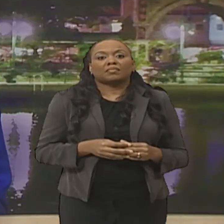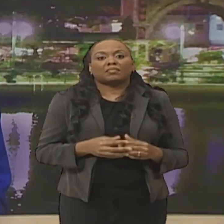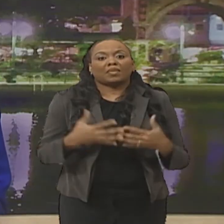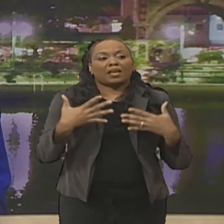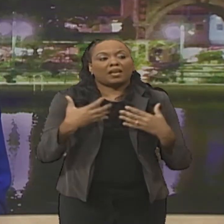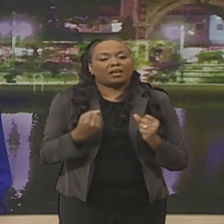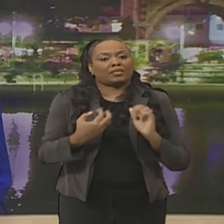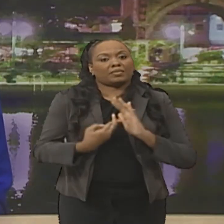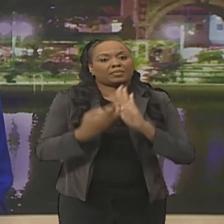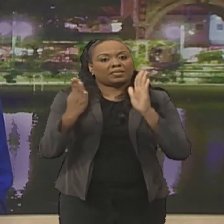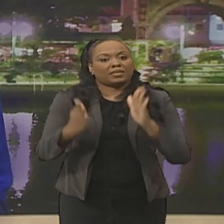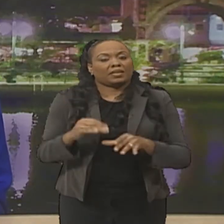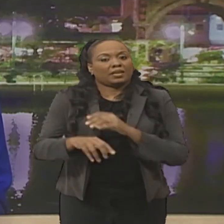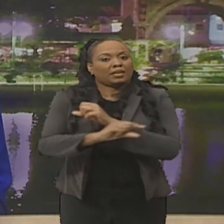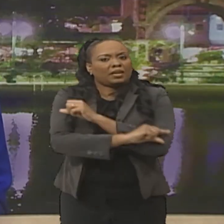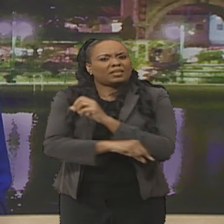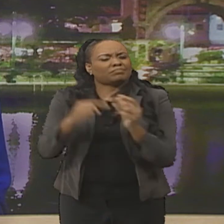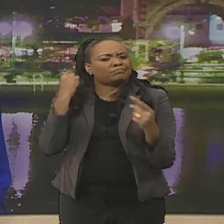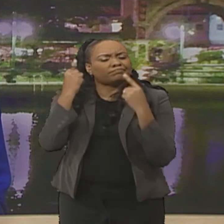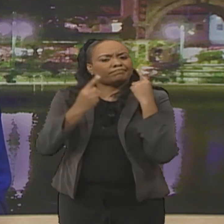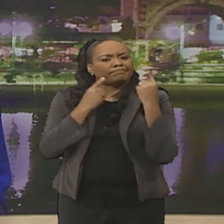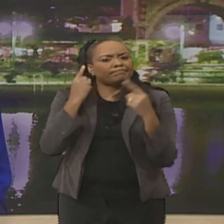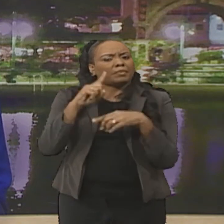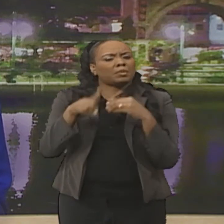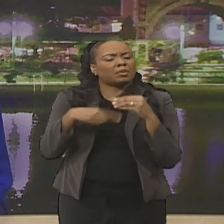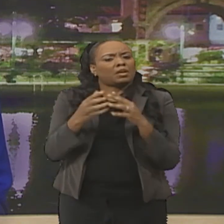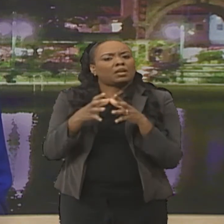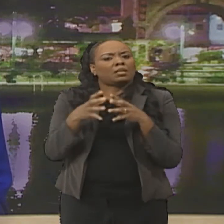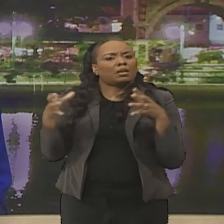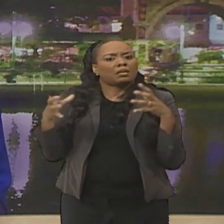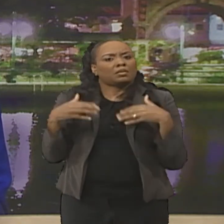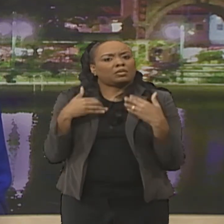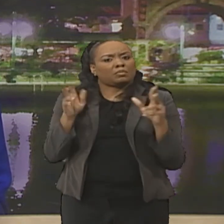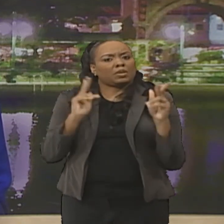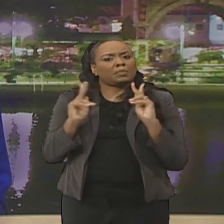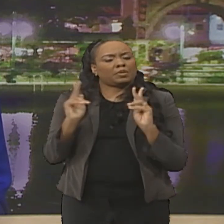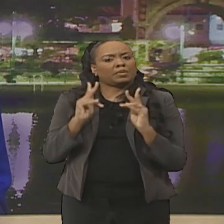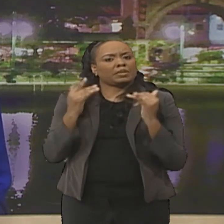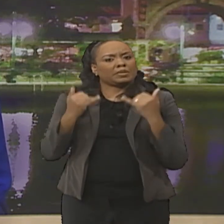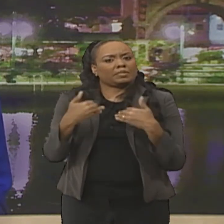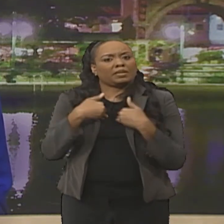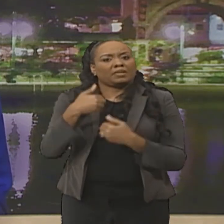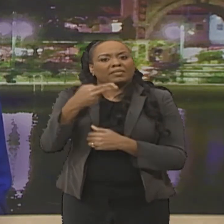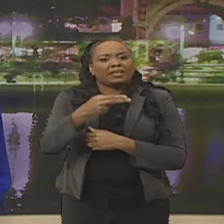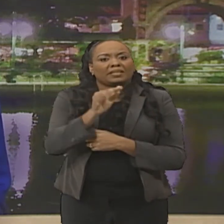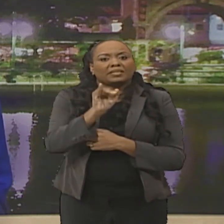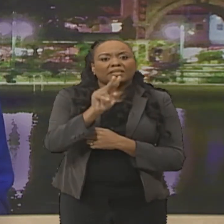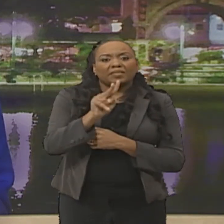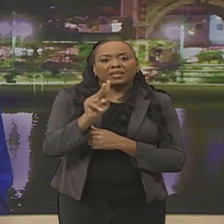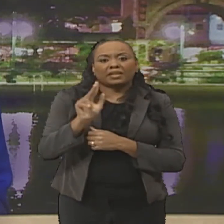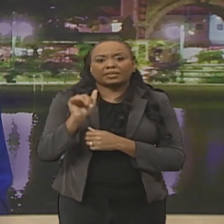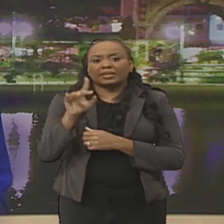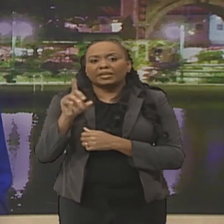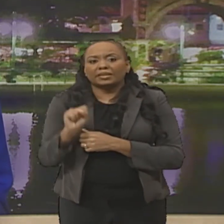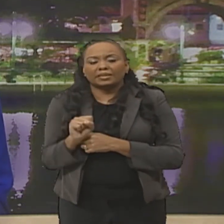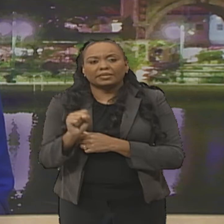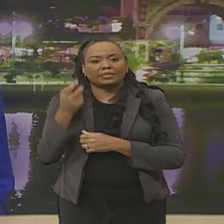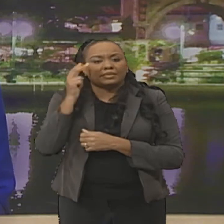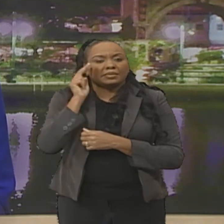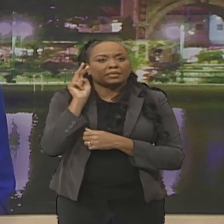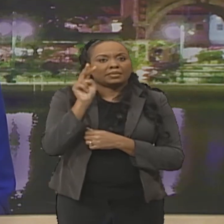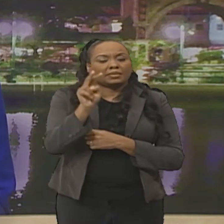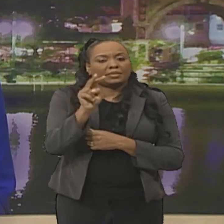Health officials in Guyana are concerned about the increase in HIV and AIDS cases among young people. We hear more in